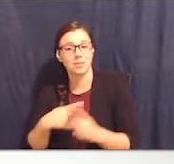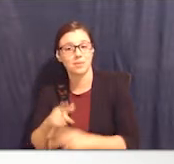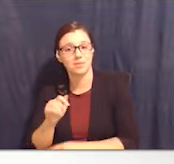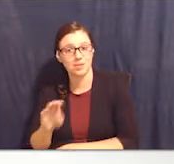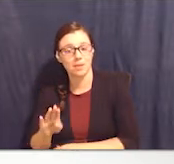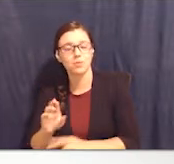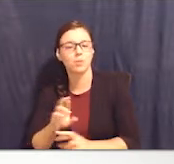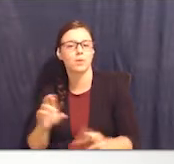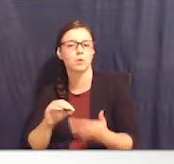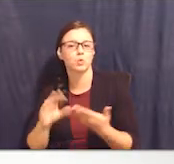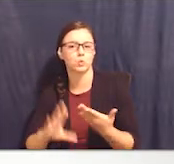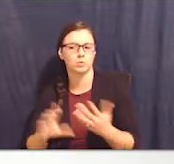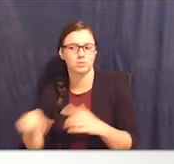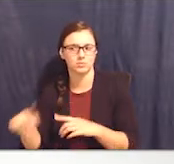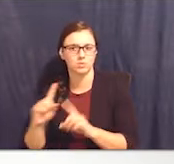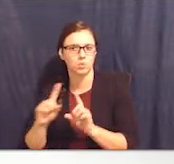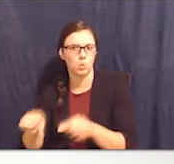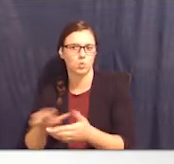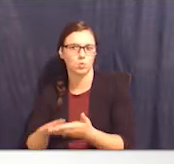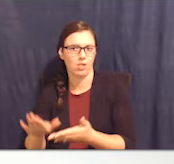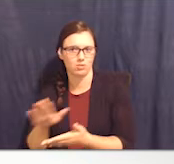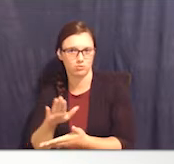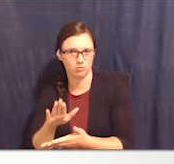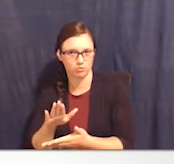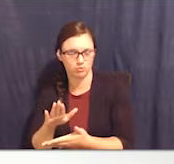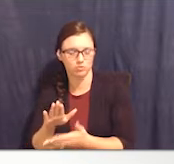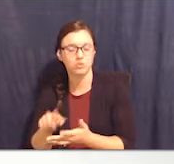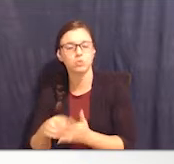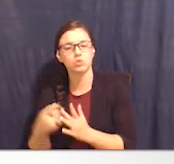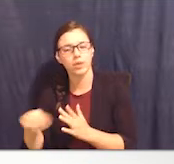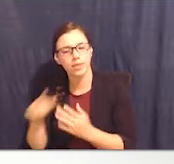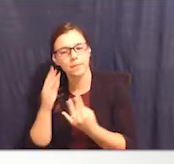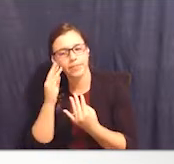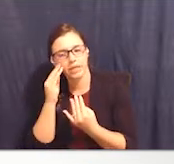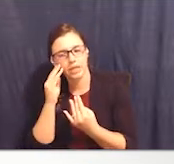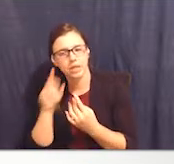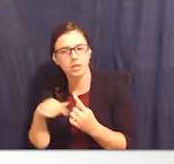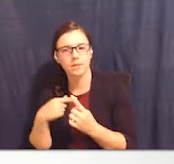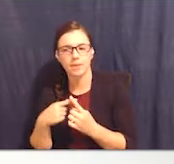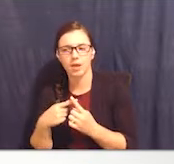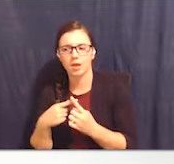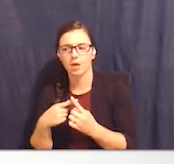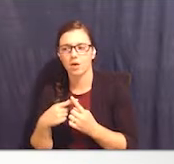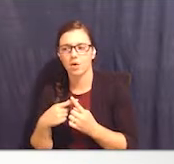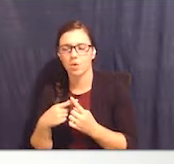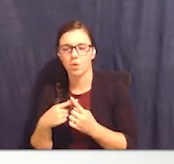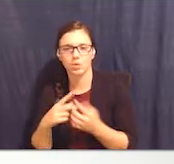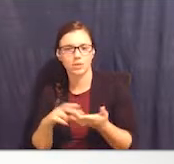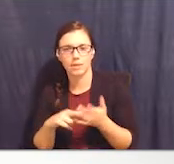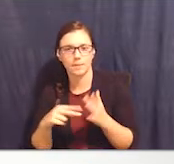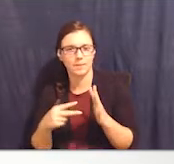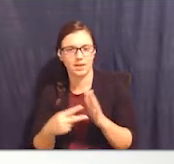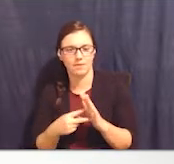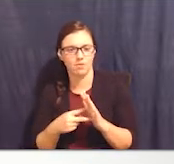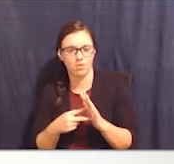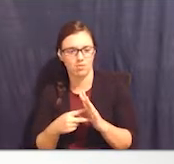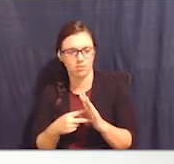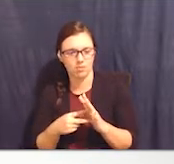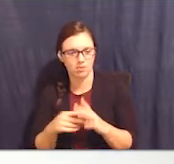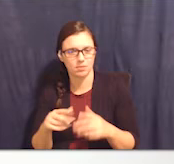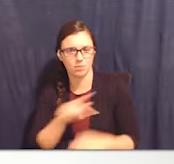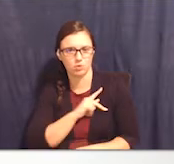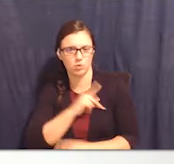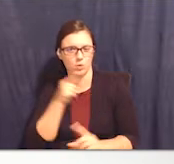are first-generation college students, and so we want them to be aware of the opportunities. There